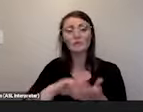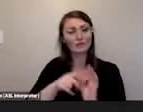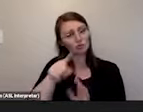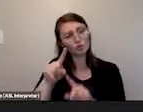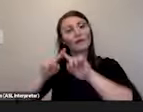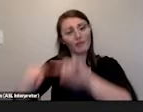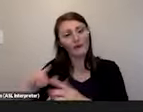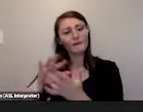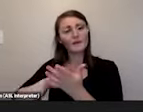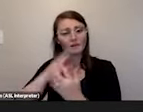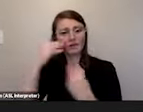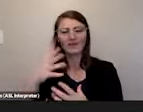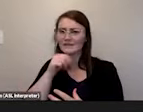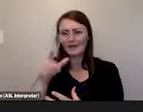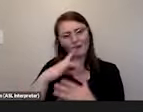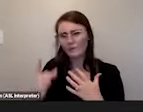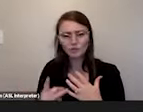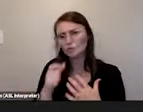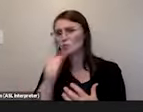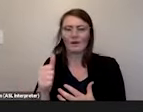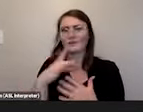it's not optional to just not touch things.